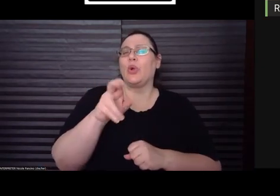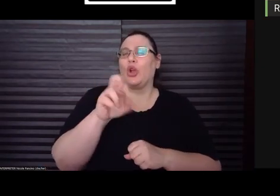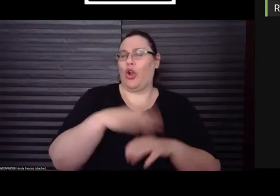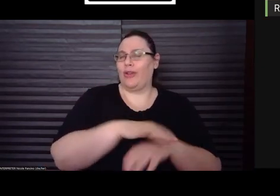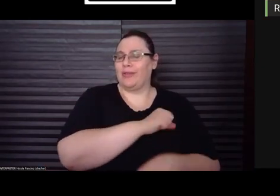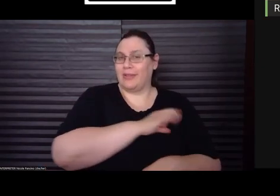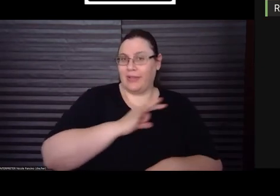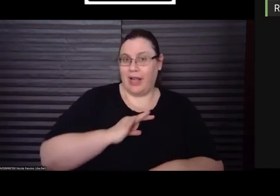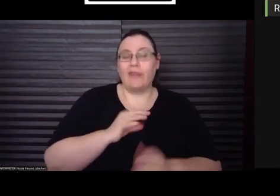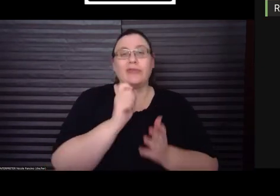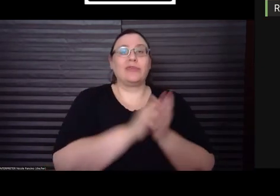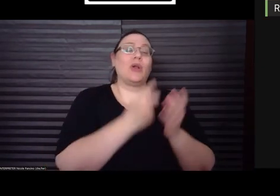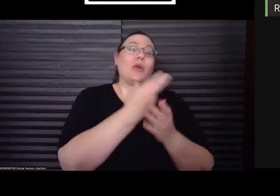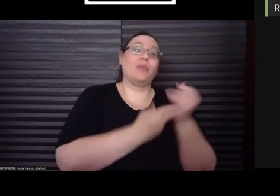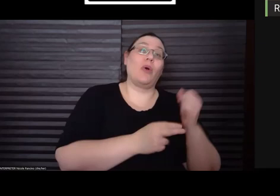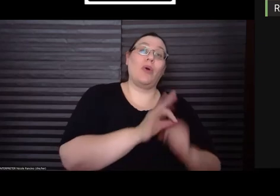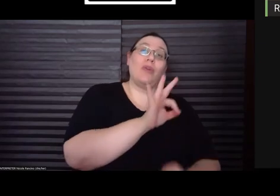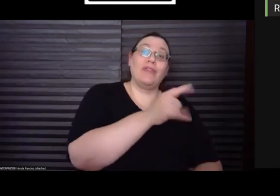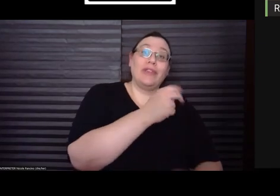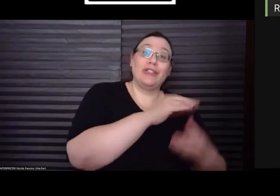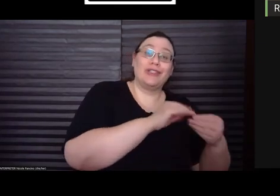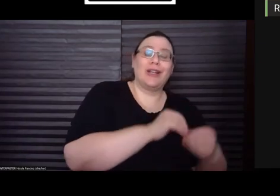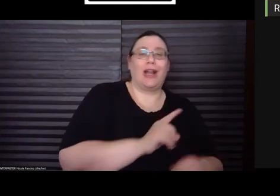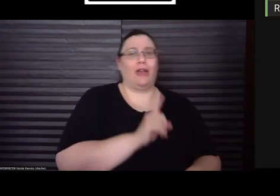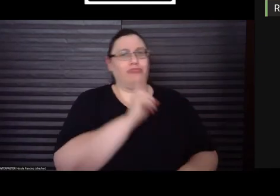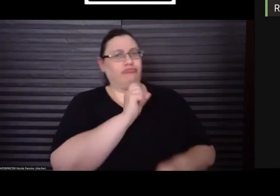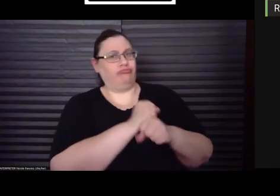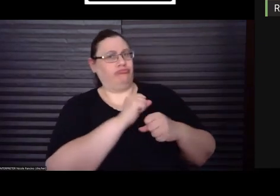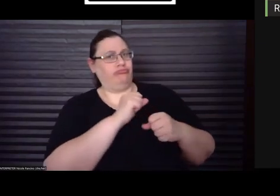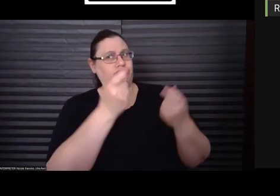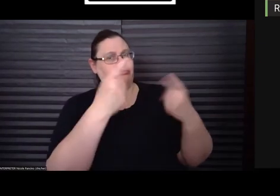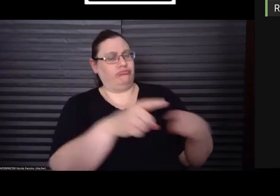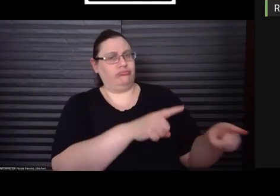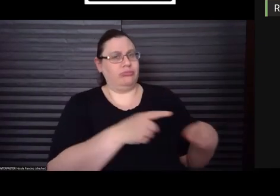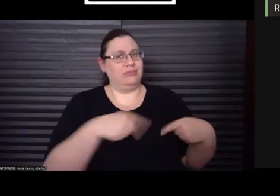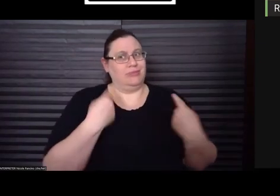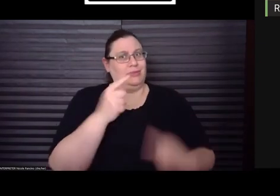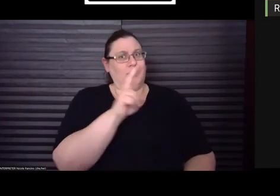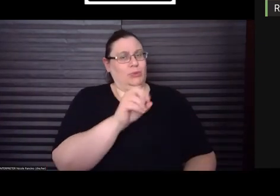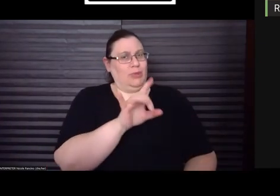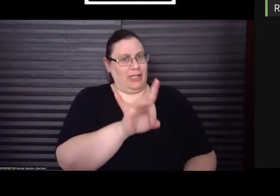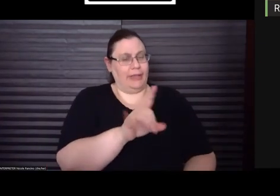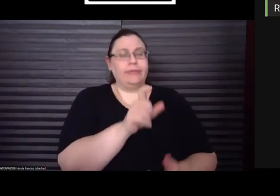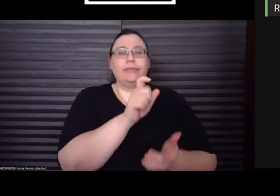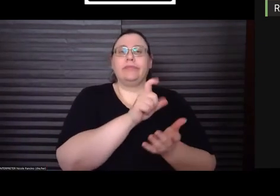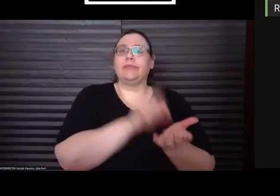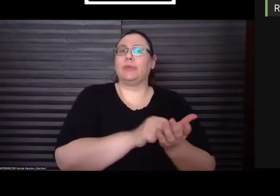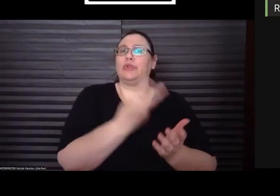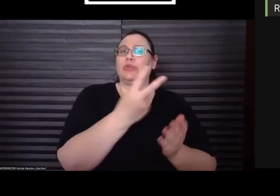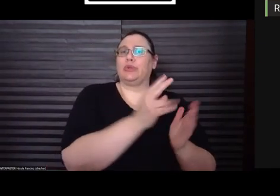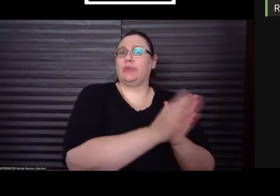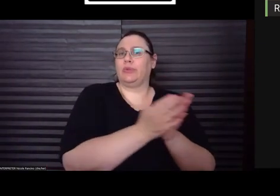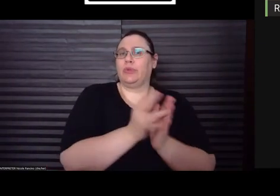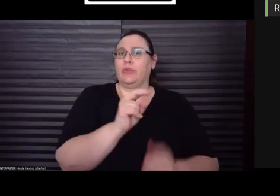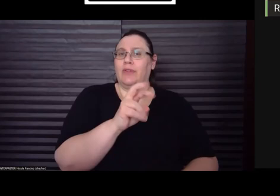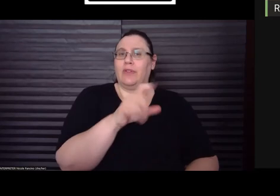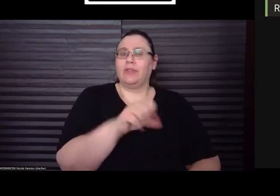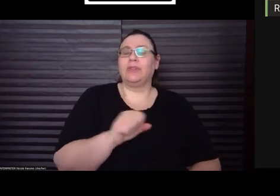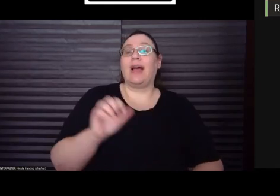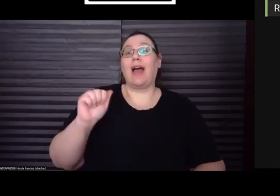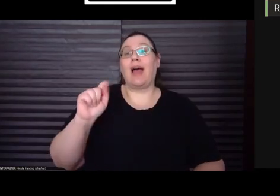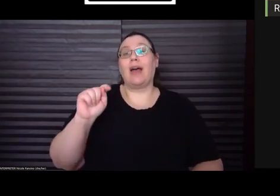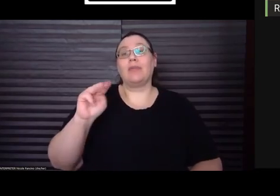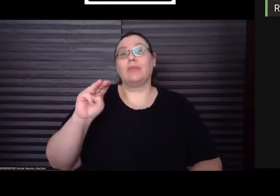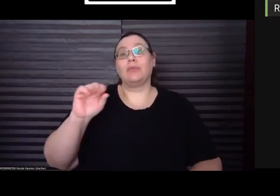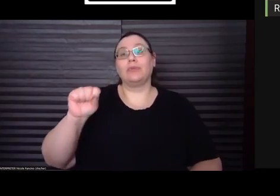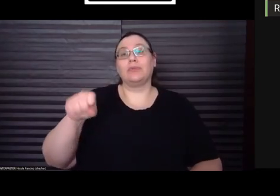has contributed fiction and nonfiction to the magazine since 2008. She is the author of two novels, Atmospheric